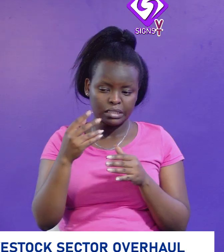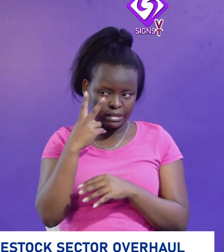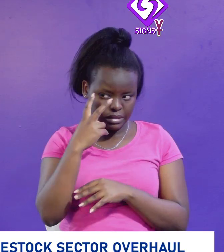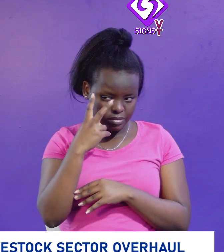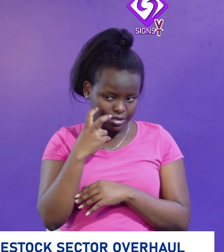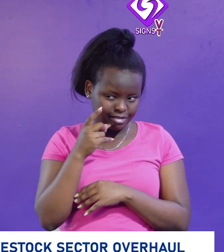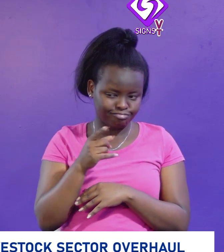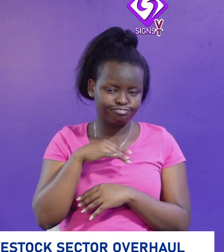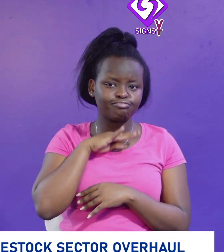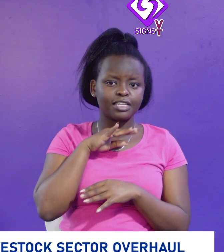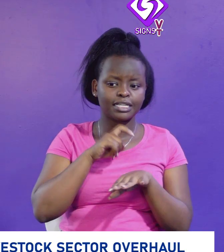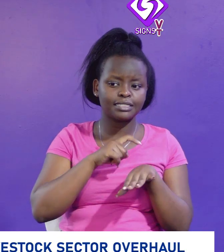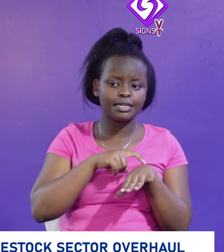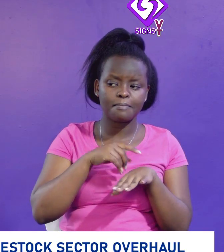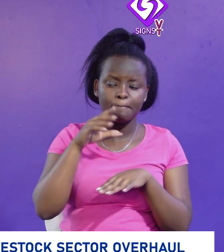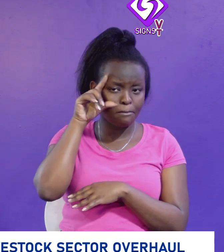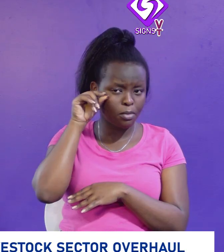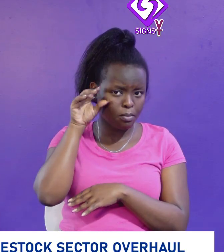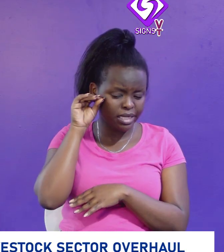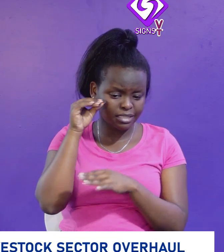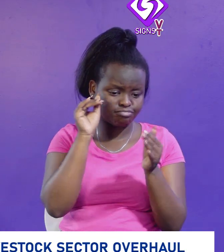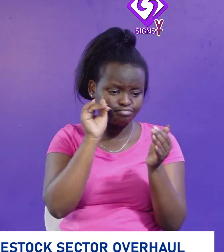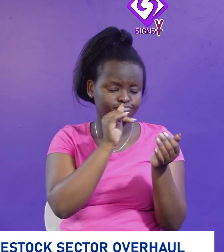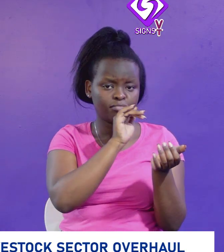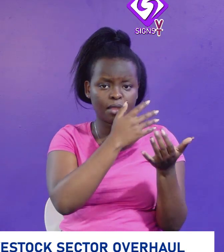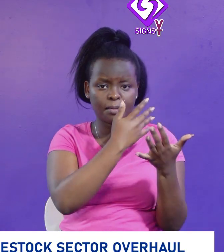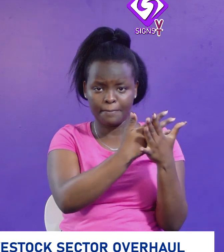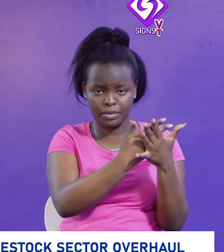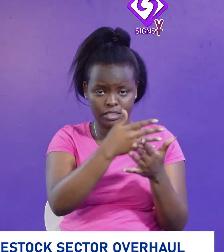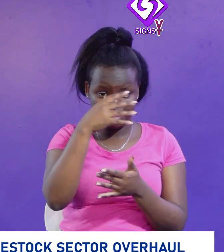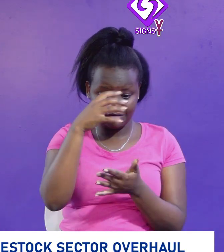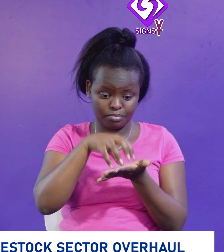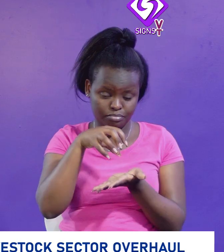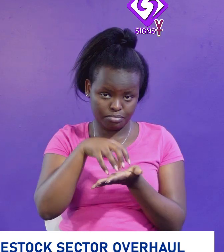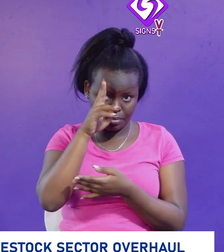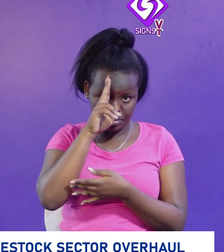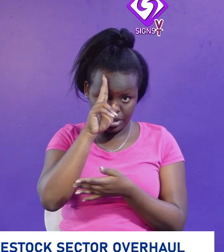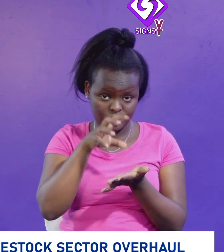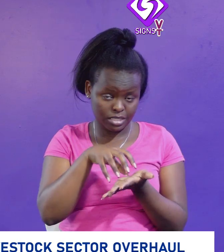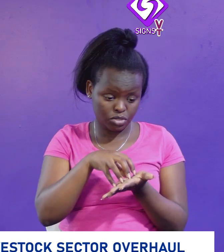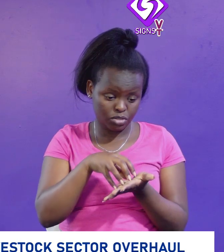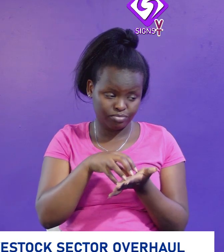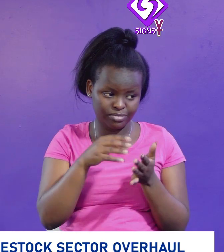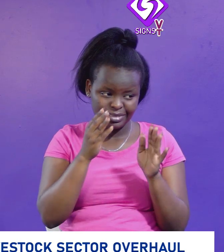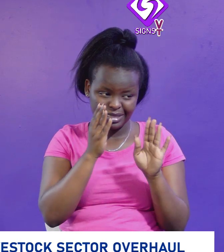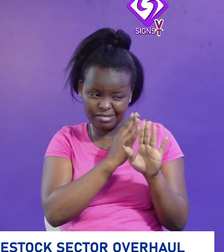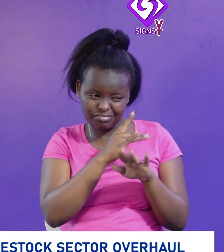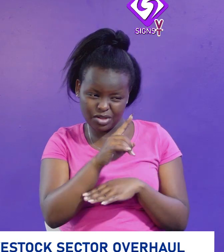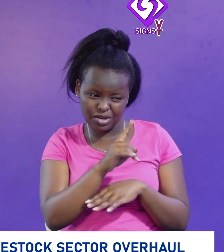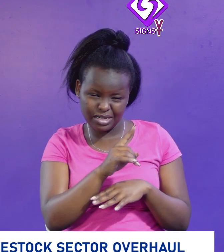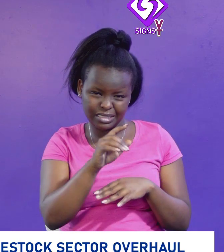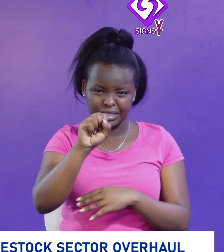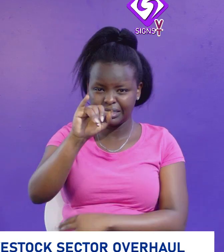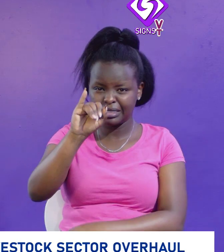in custody at Mombasa's Central Police Station. The investigation follows the mysterious death of Simon Warui,